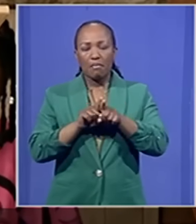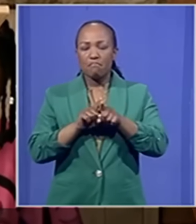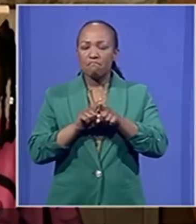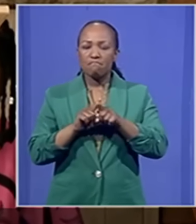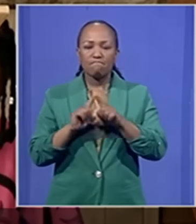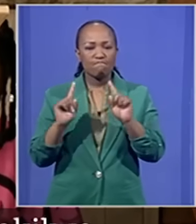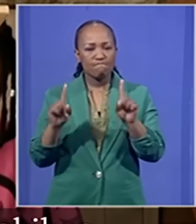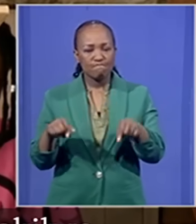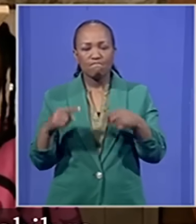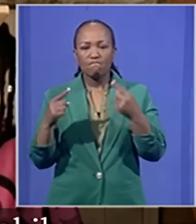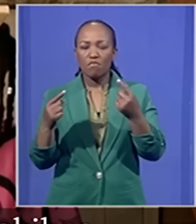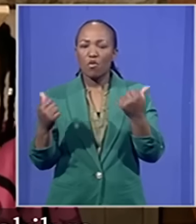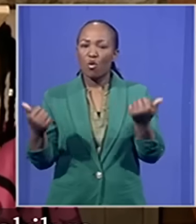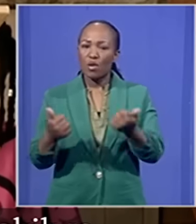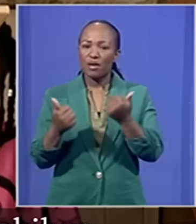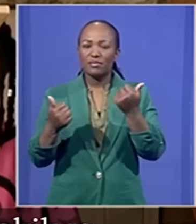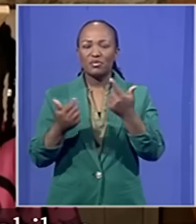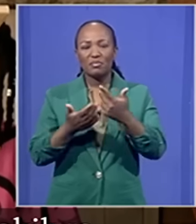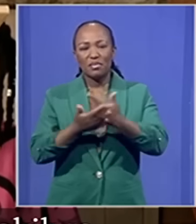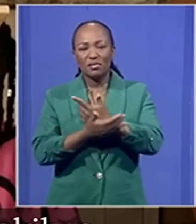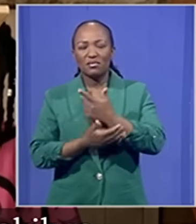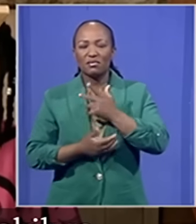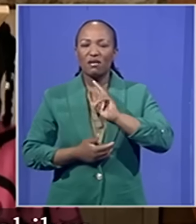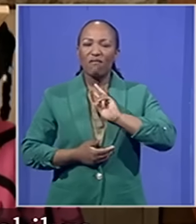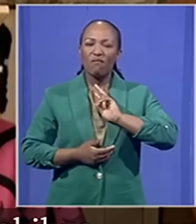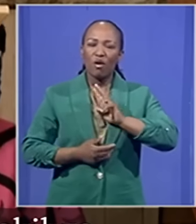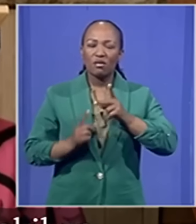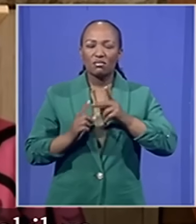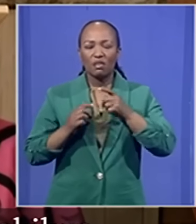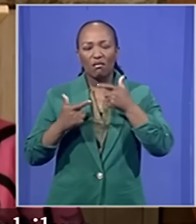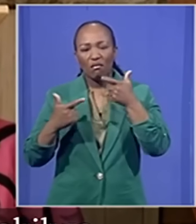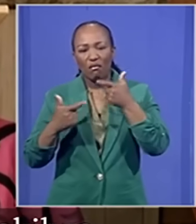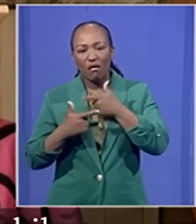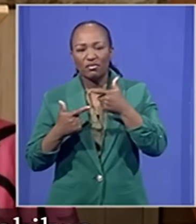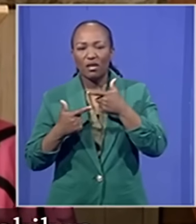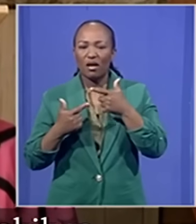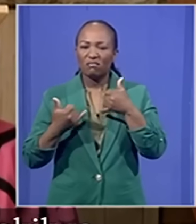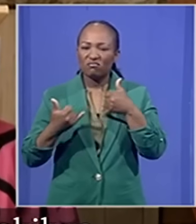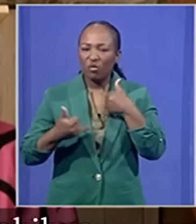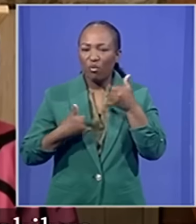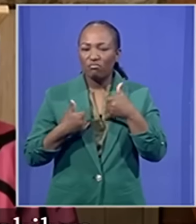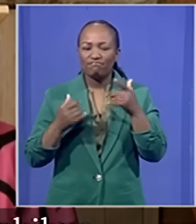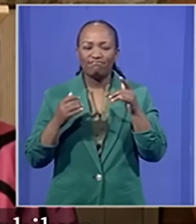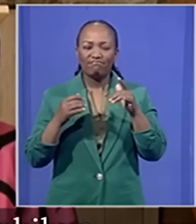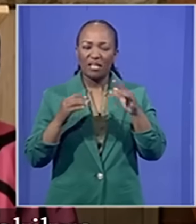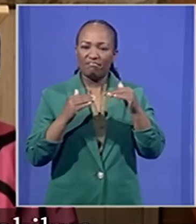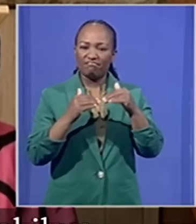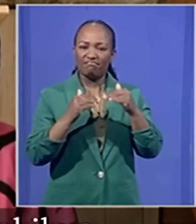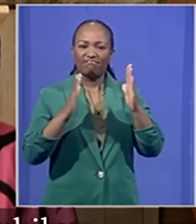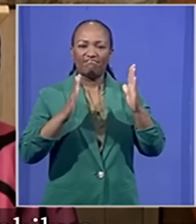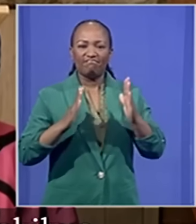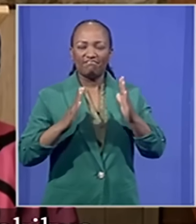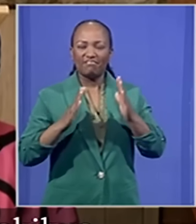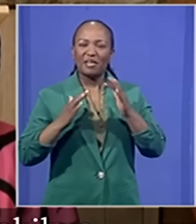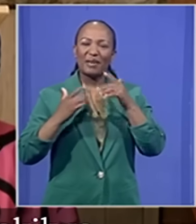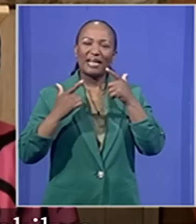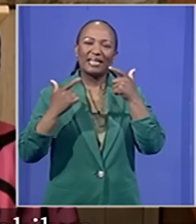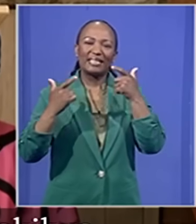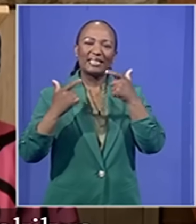that brought joy and life into the house. Your booming laughter that